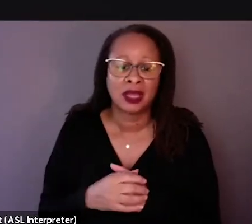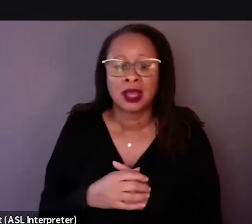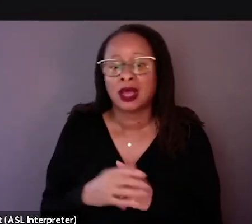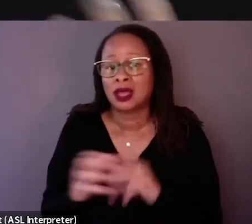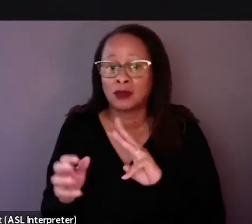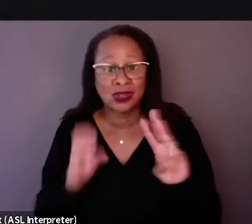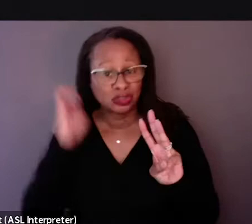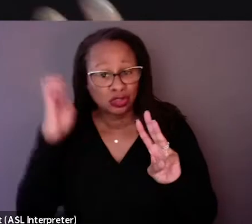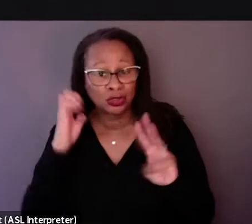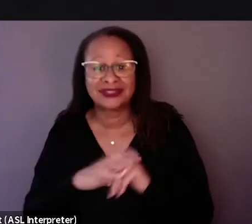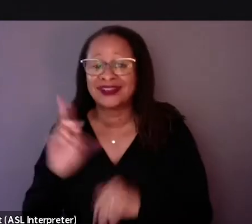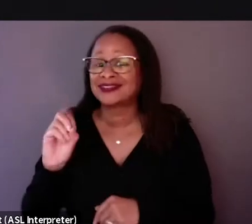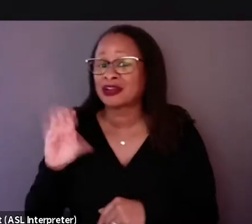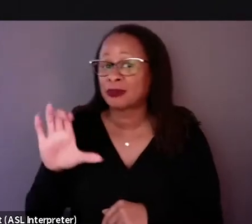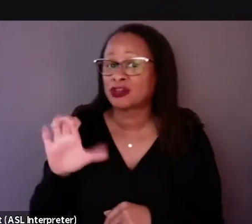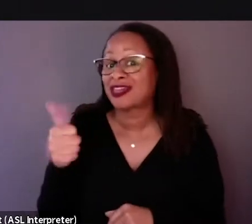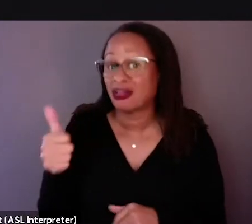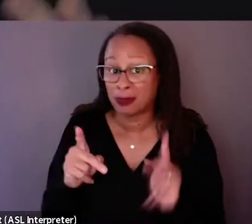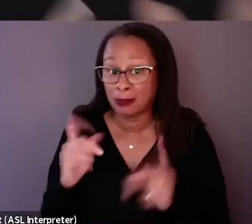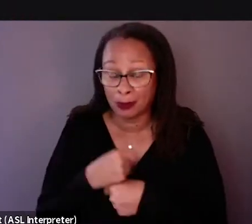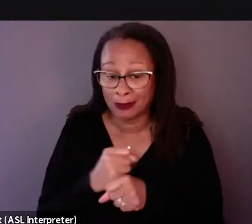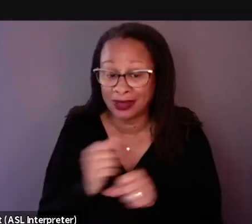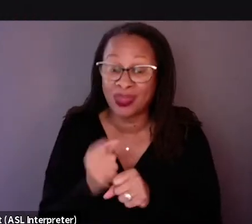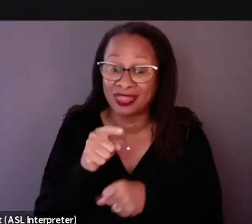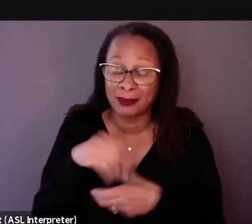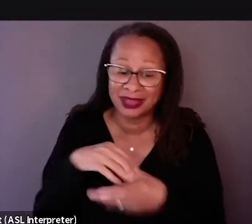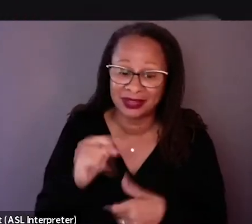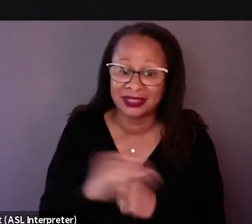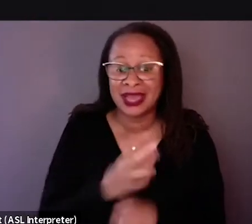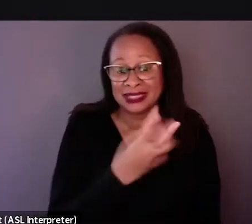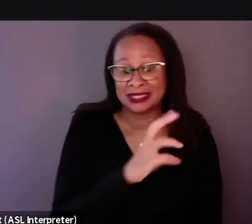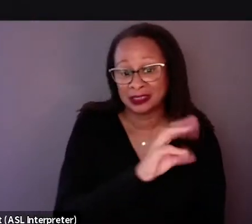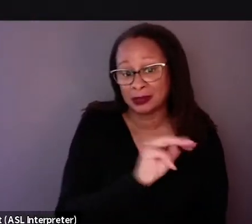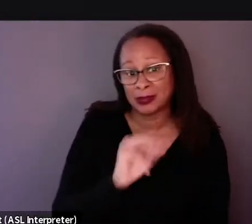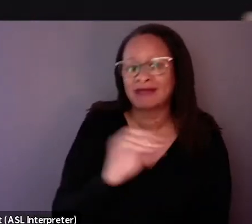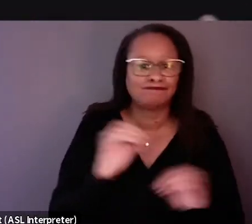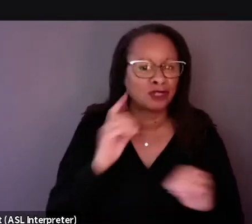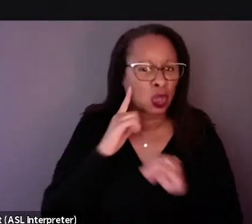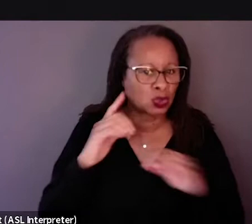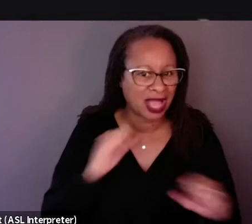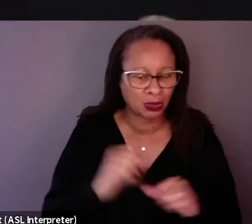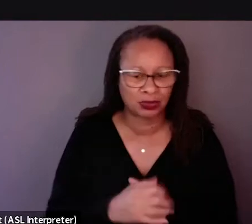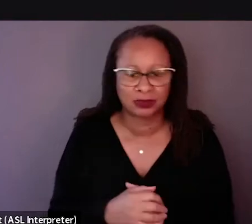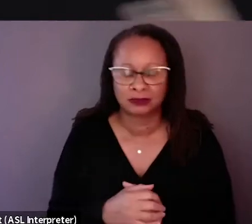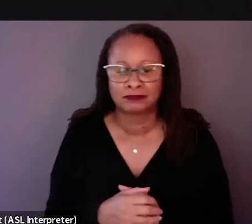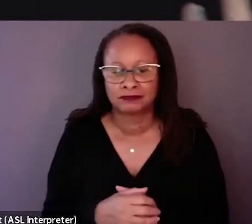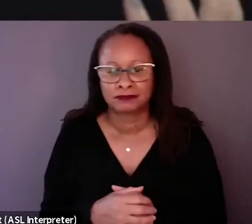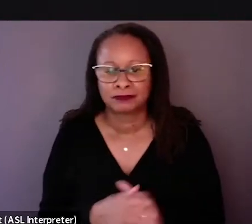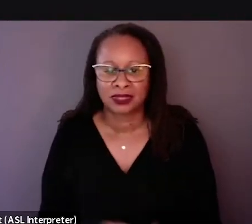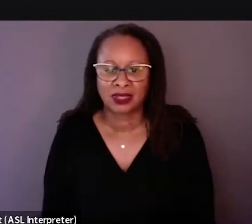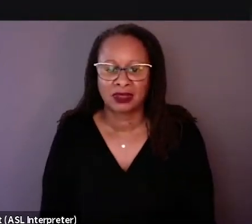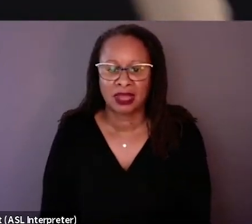Europe, documentaries that other people had made. The 16 millimeter footage had no sound. And it was